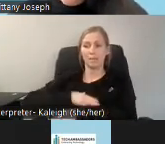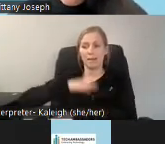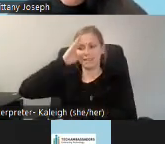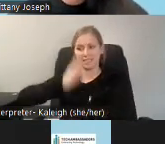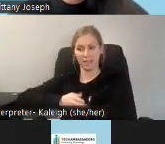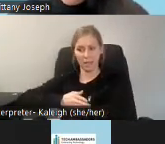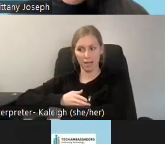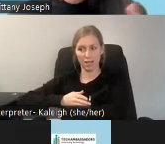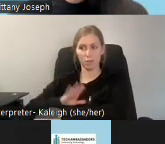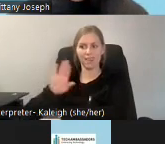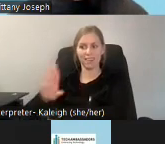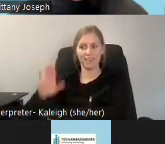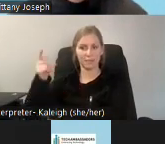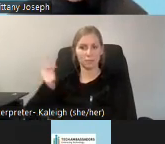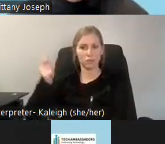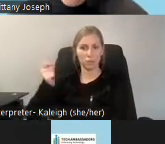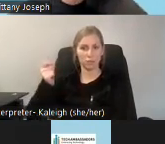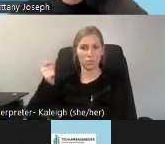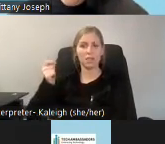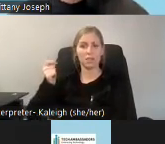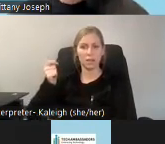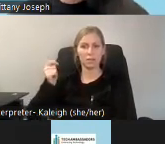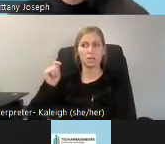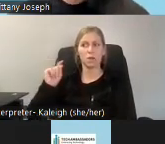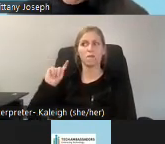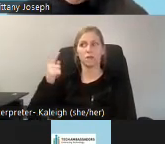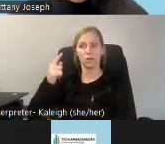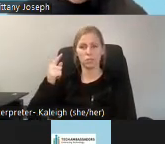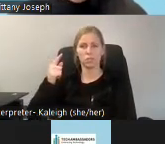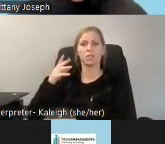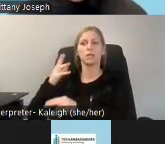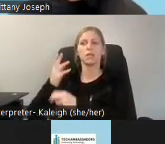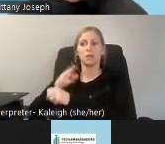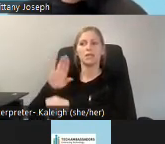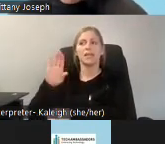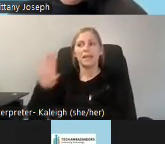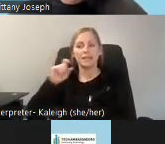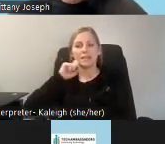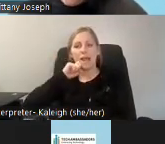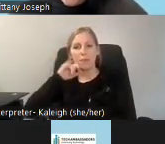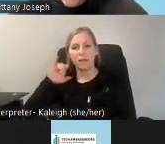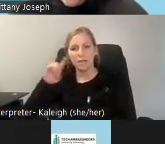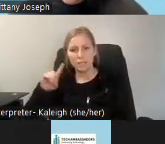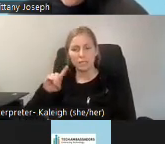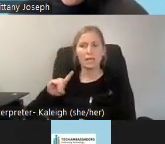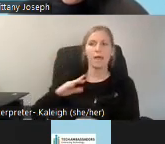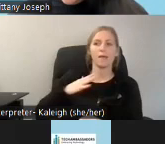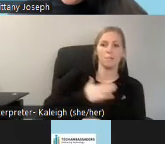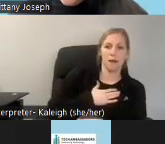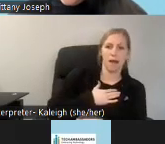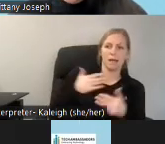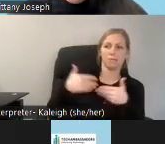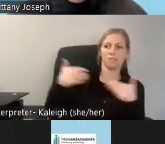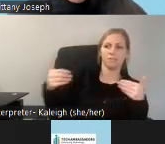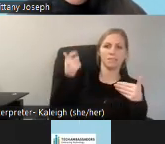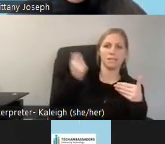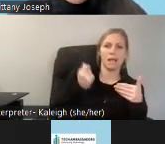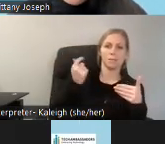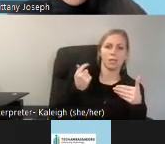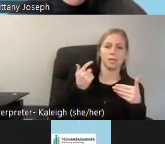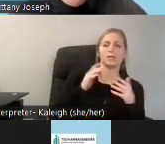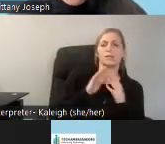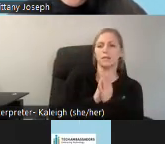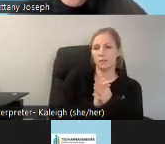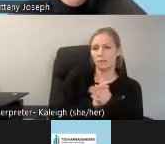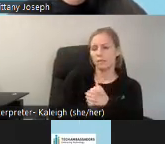with his subscription using his Apple ID, and then I have my own subscription using my Apple ID. So I don't